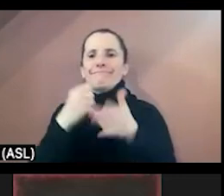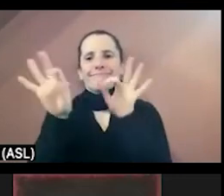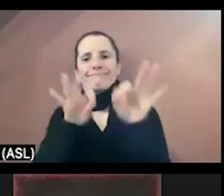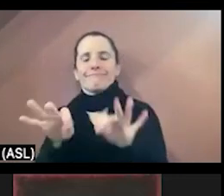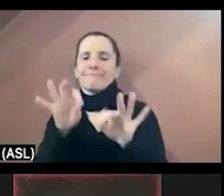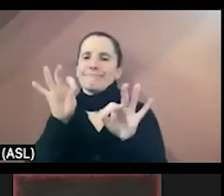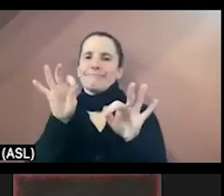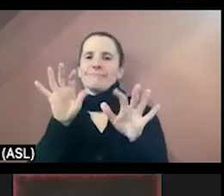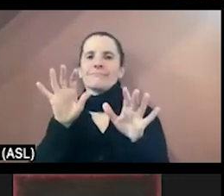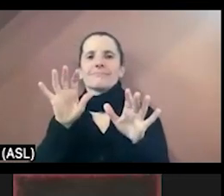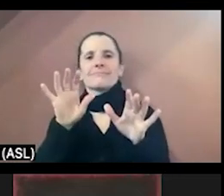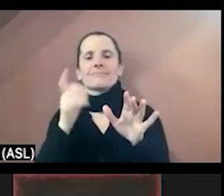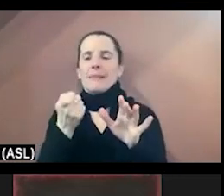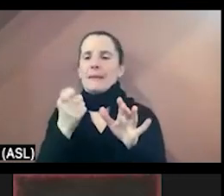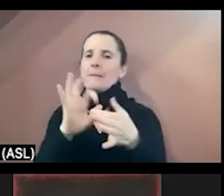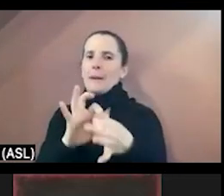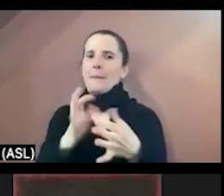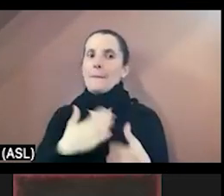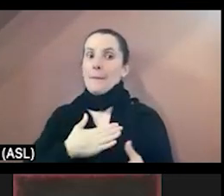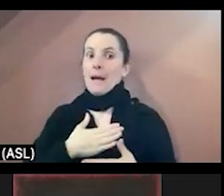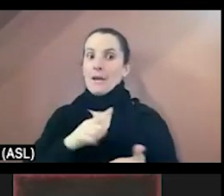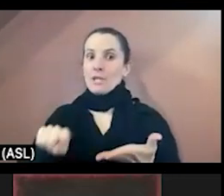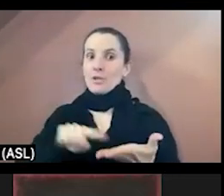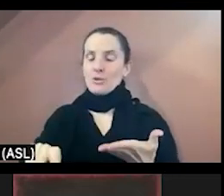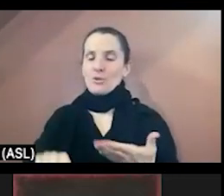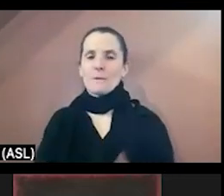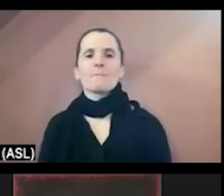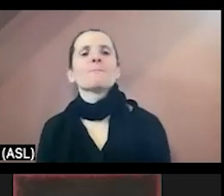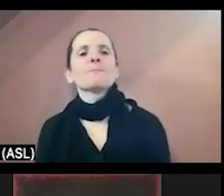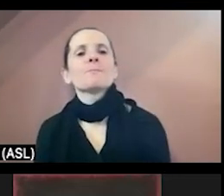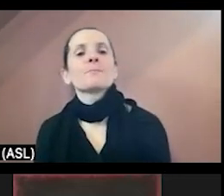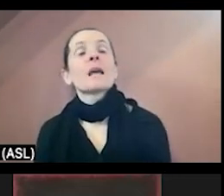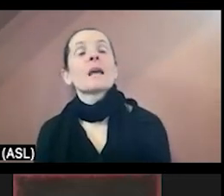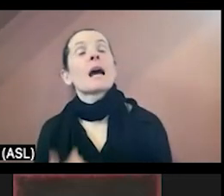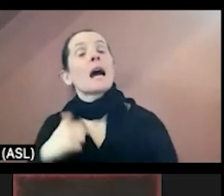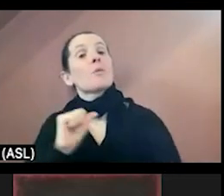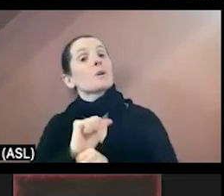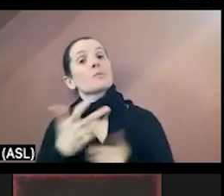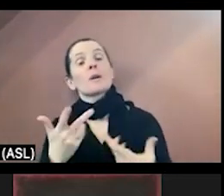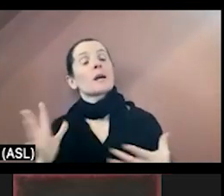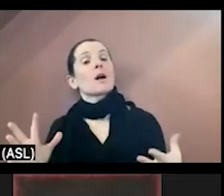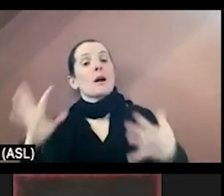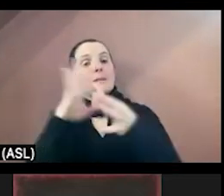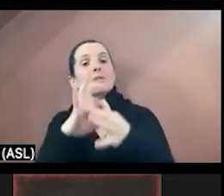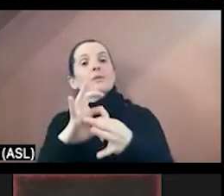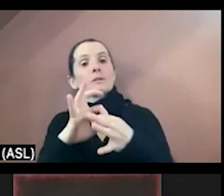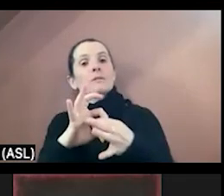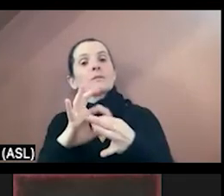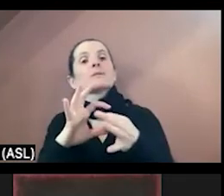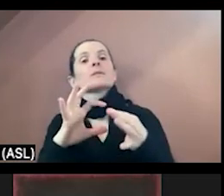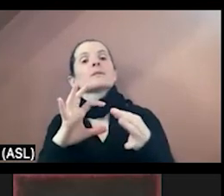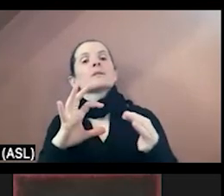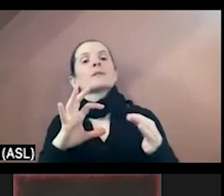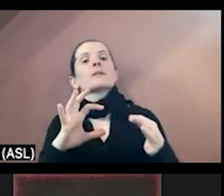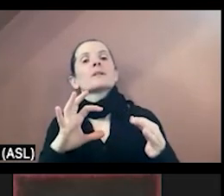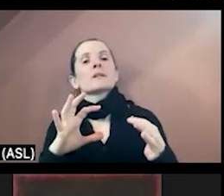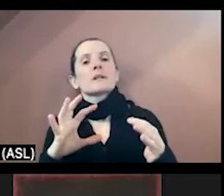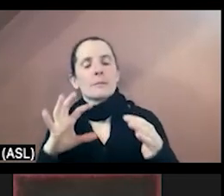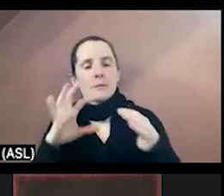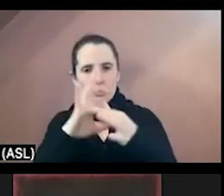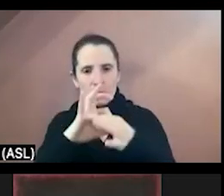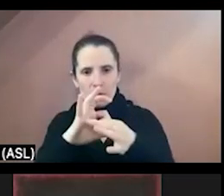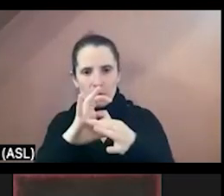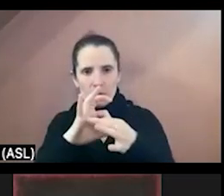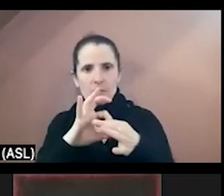Slide 18. I work on combinatorial optimization, particularly on timetabling and scheduling problems. And my first approach